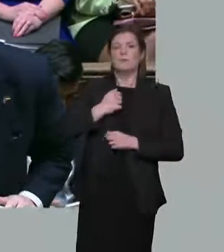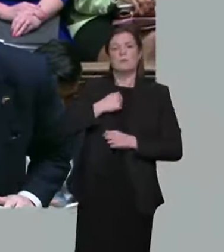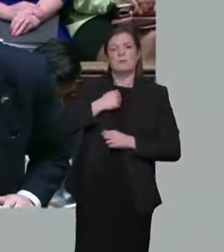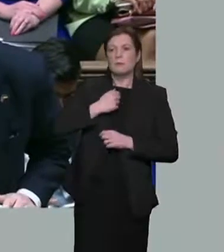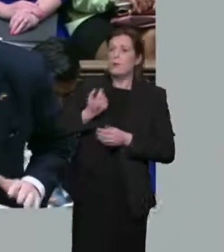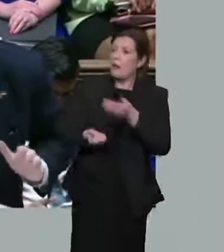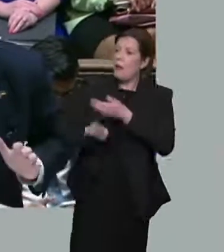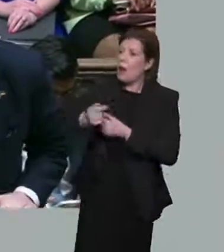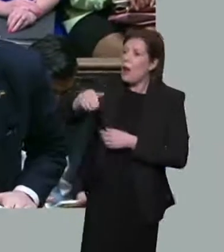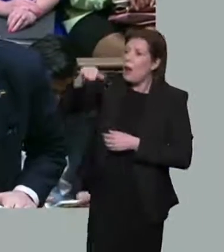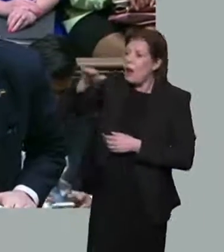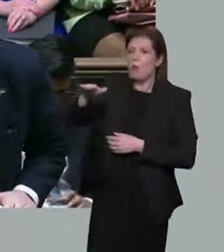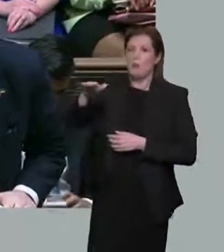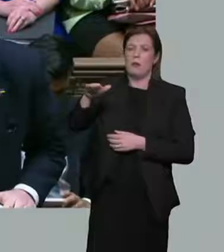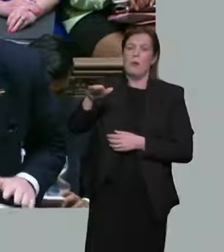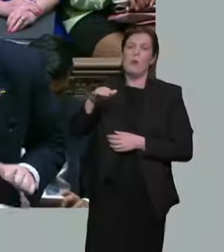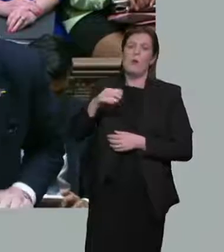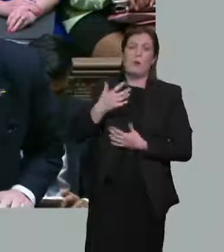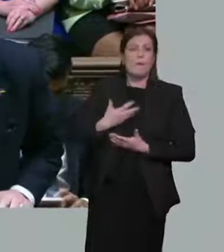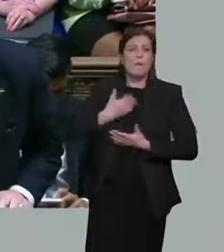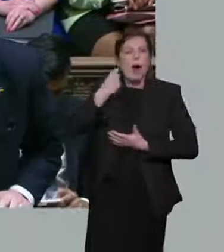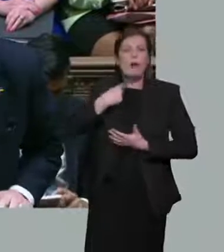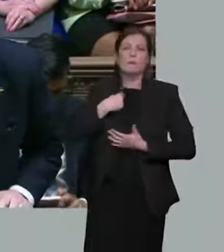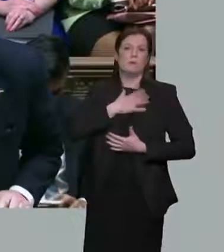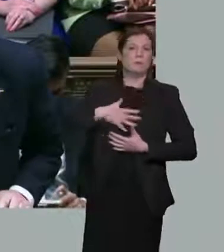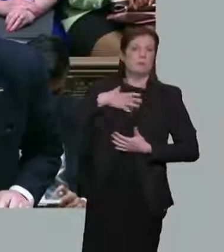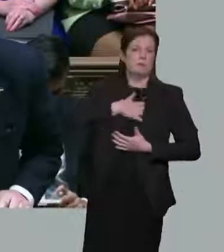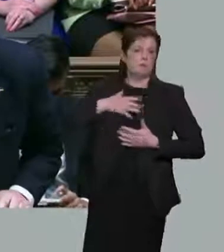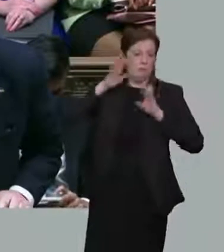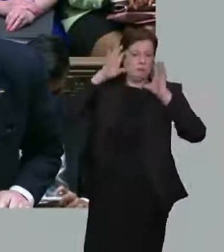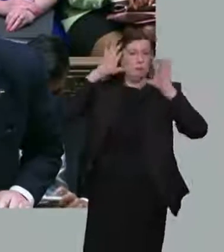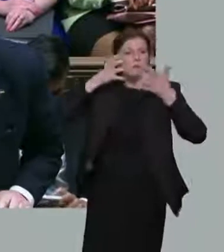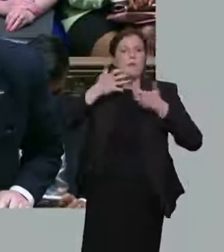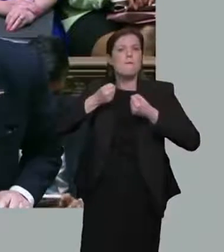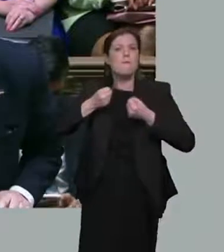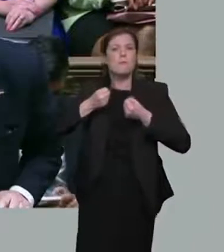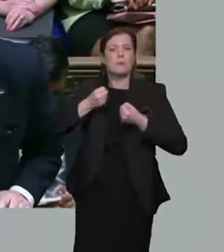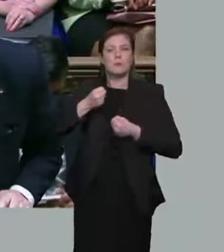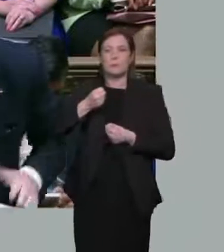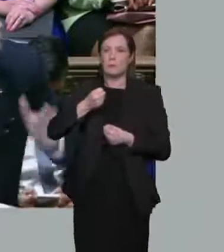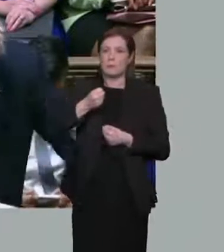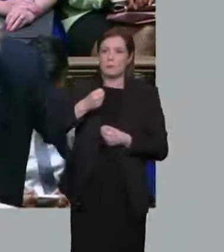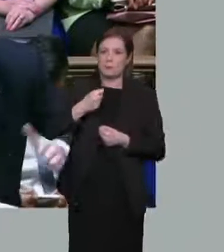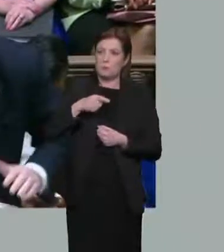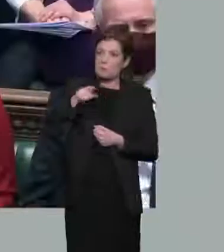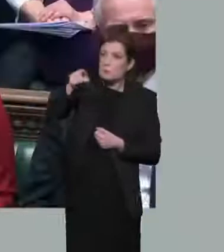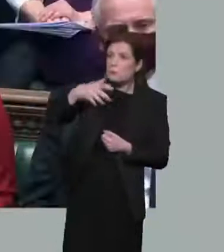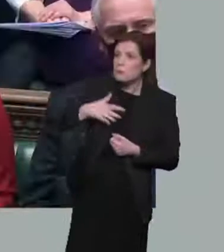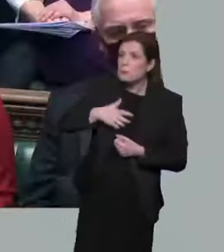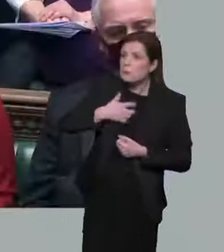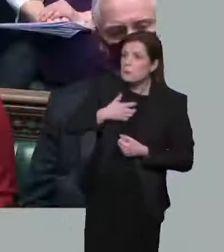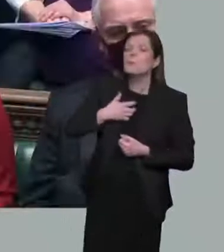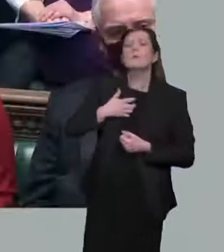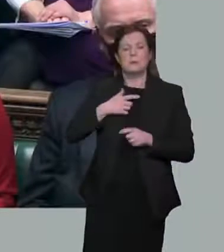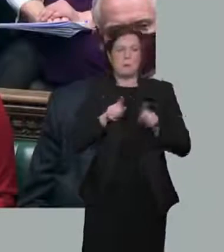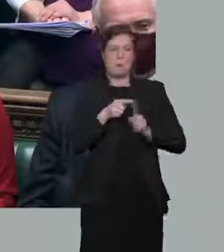reports of this incident are deeply distressing and deeply concerning. Everybody shares her feelings about that, Mr